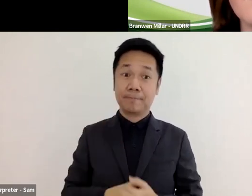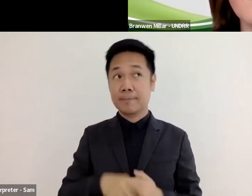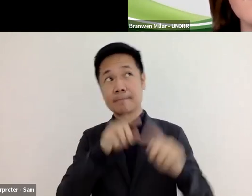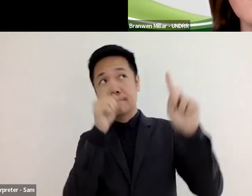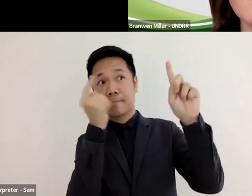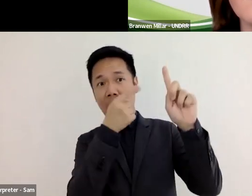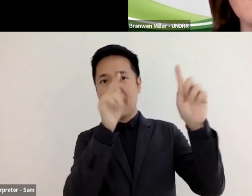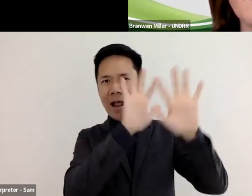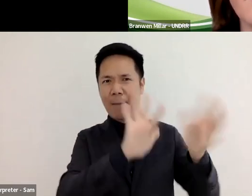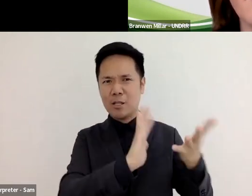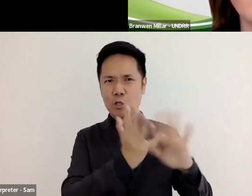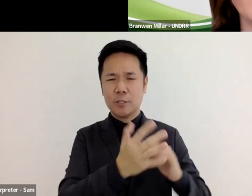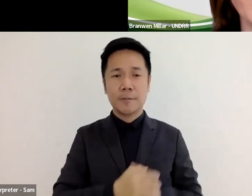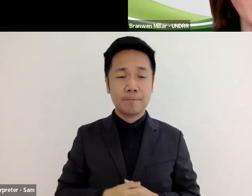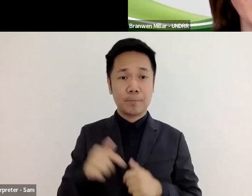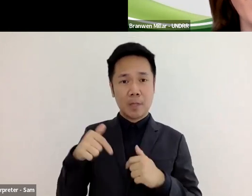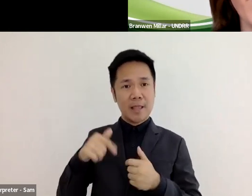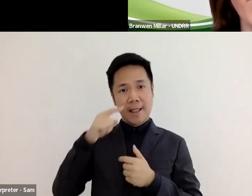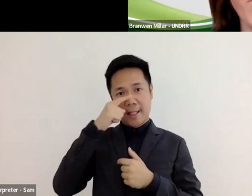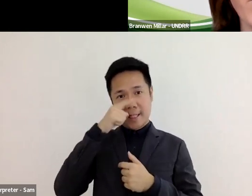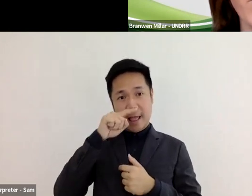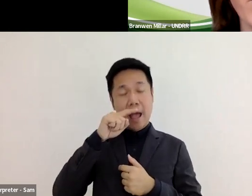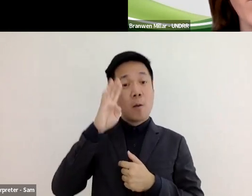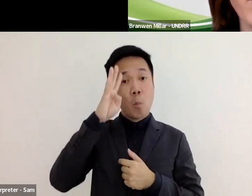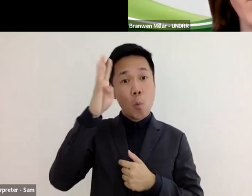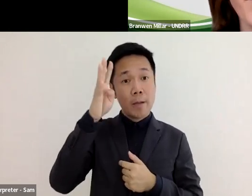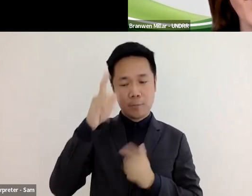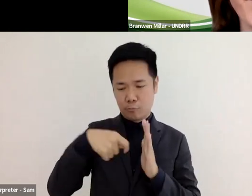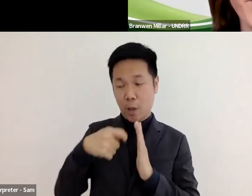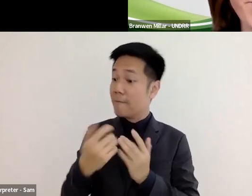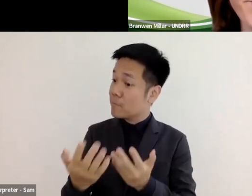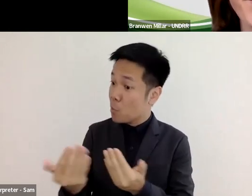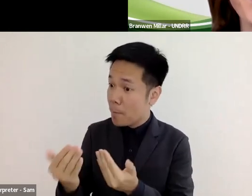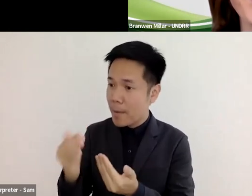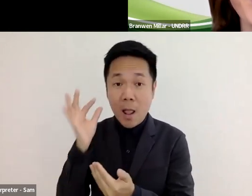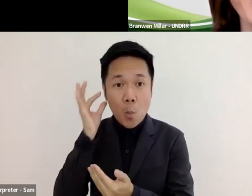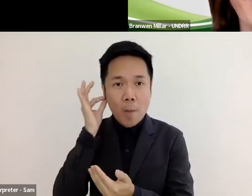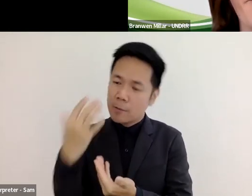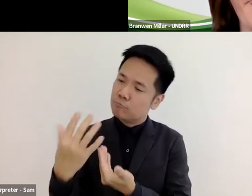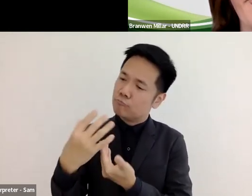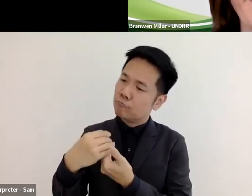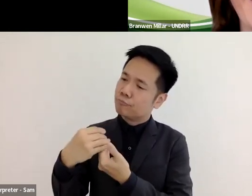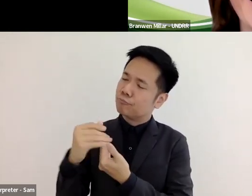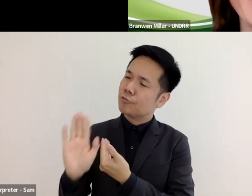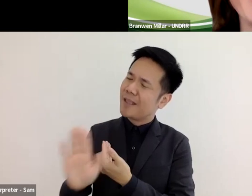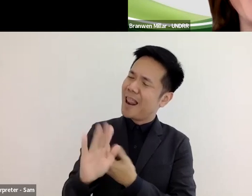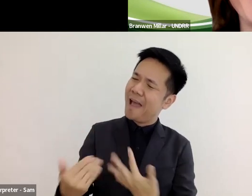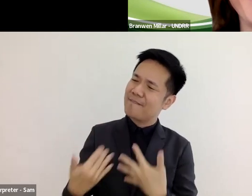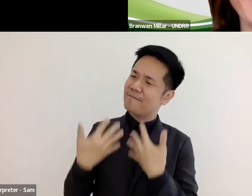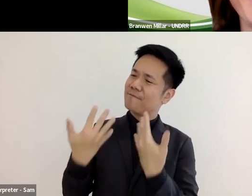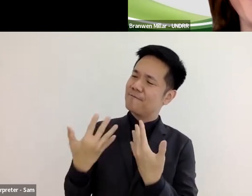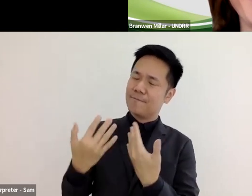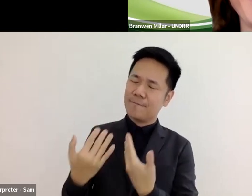for example, Thailand adopts an innovative way by bringing women's voice and day-to-day experience on climate impact through